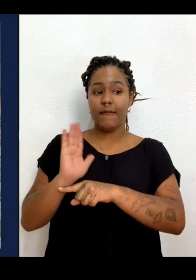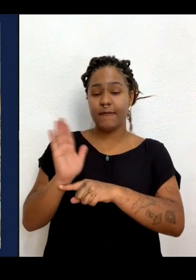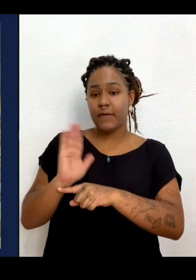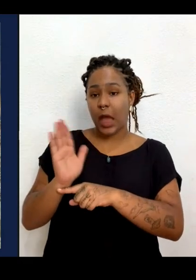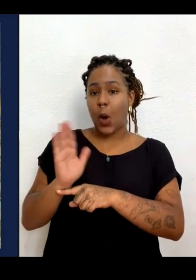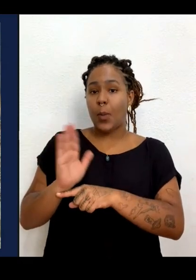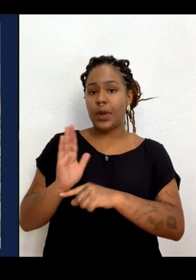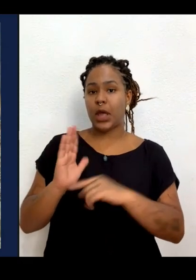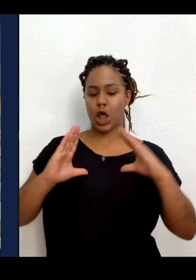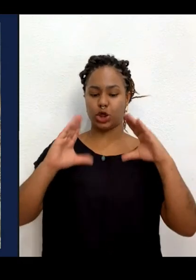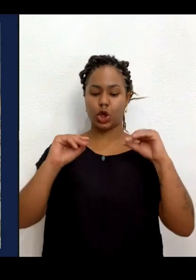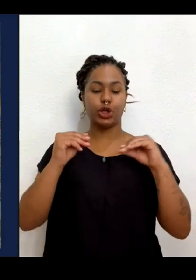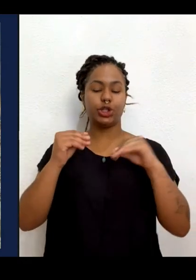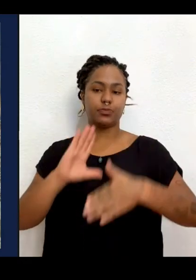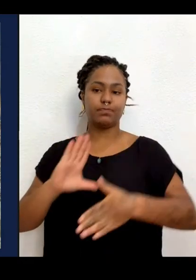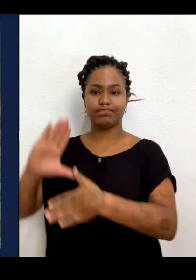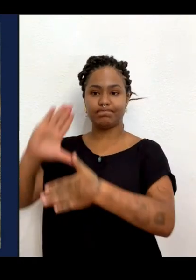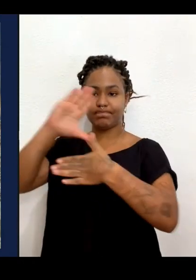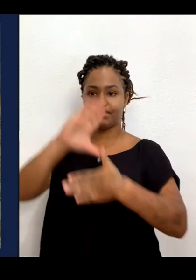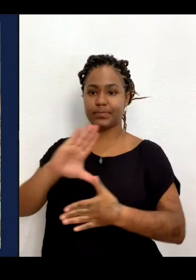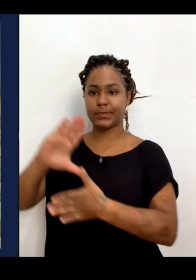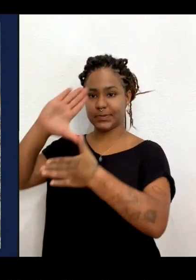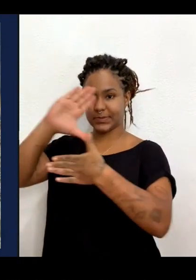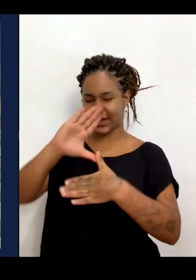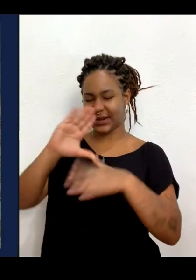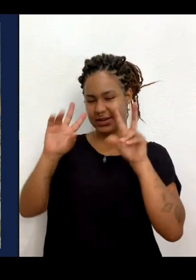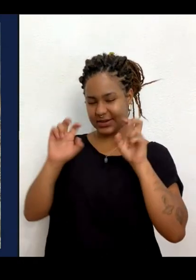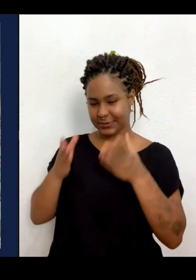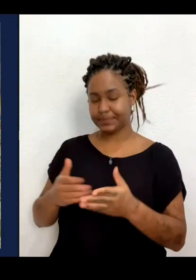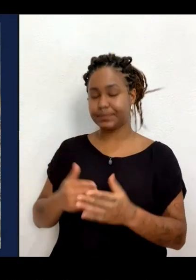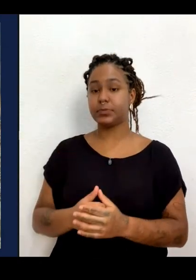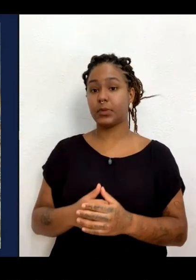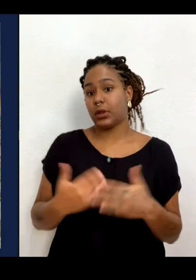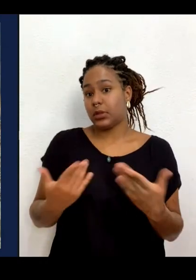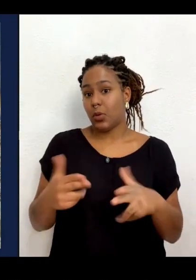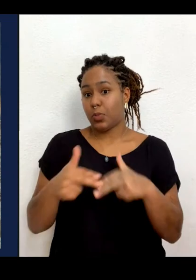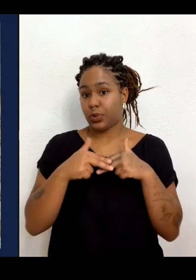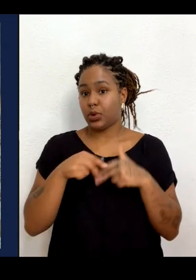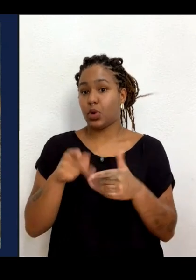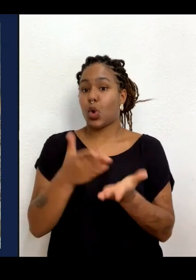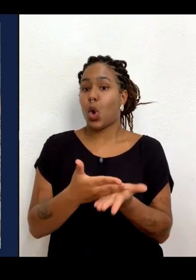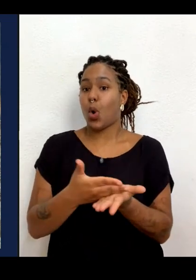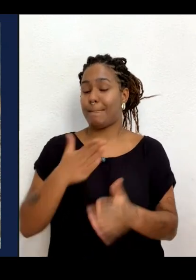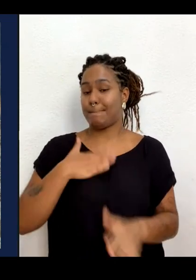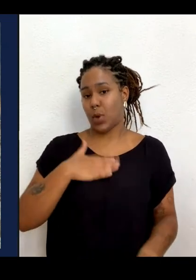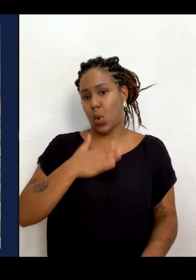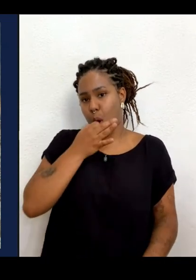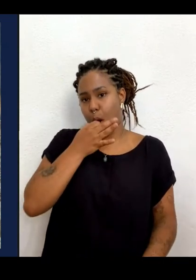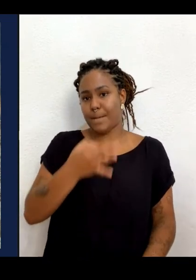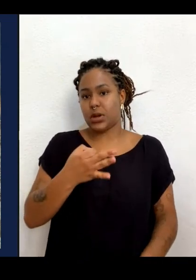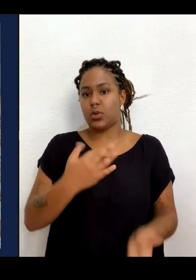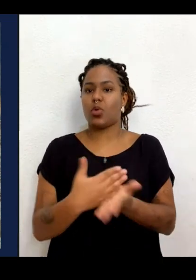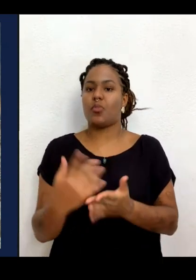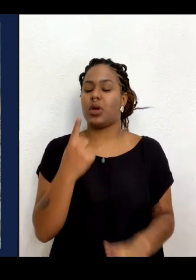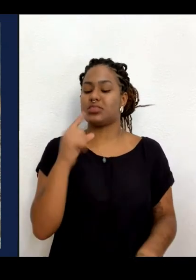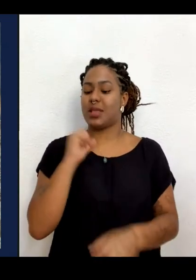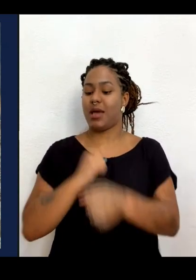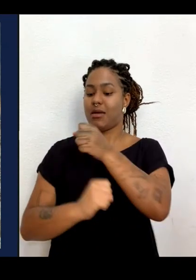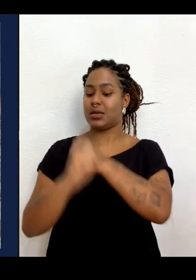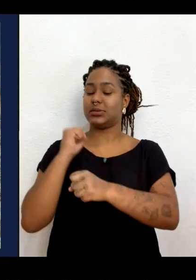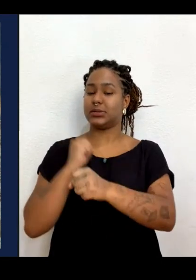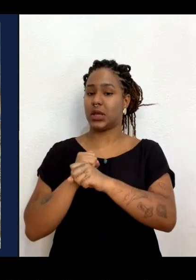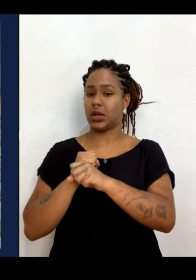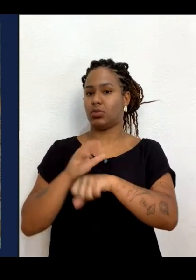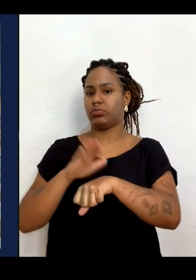America therefore um started in my opinion 10 years ago with this ruin and this